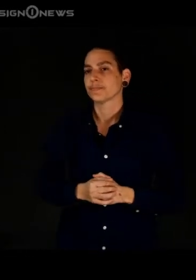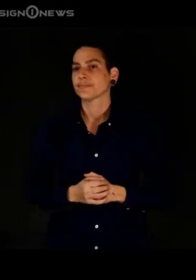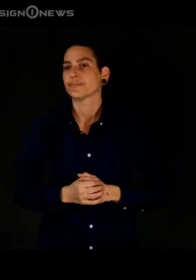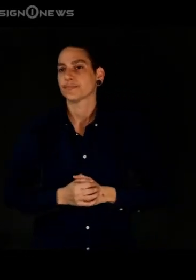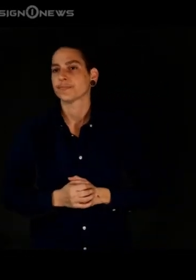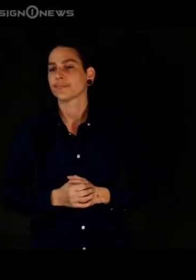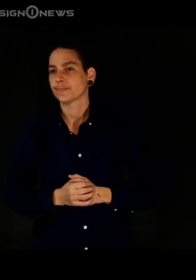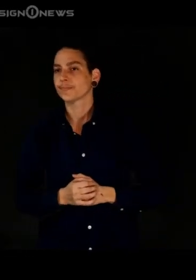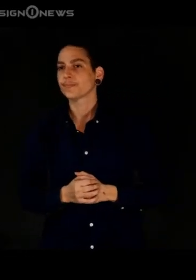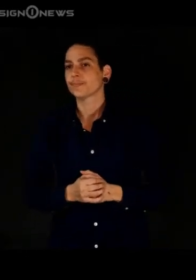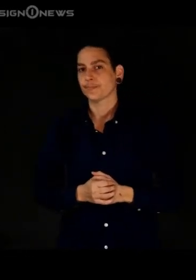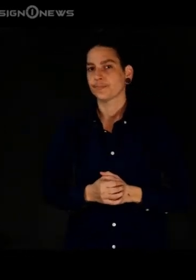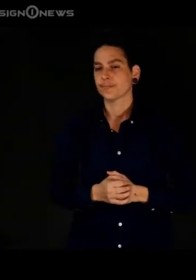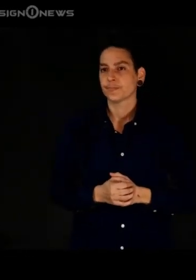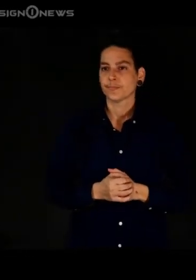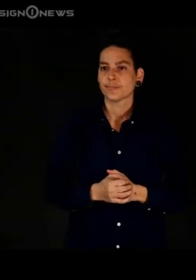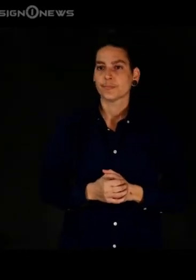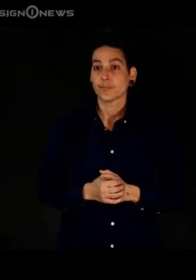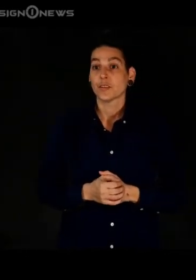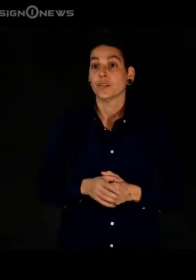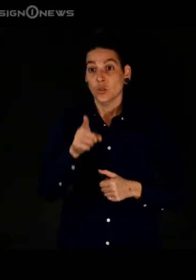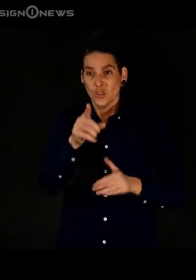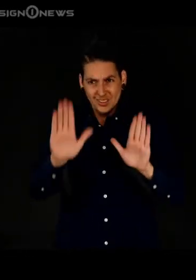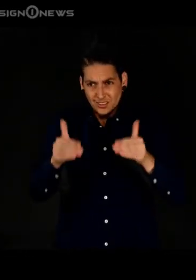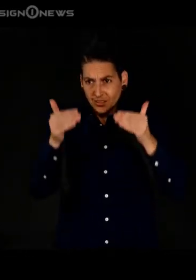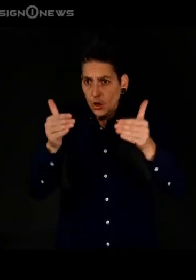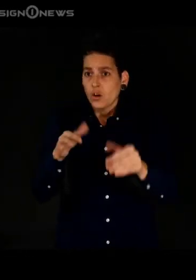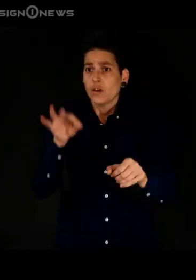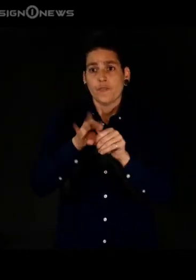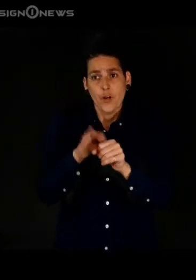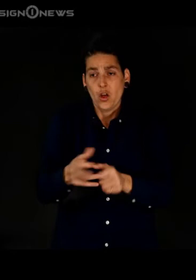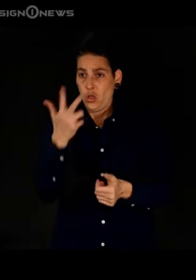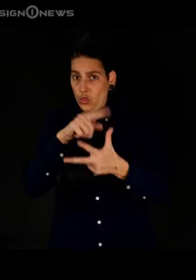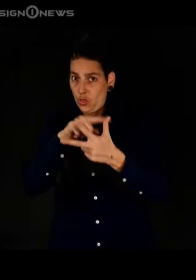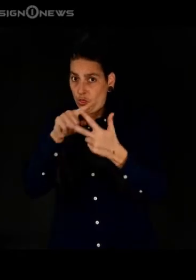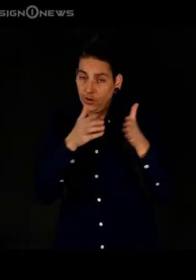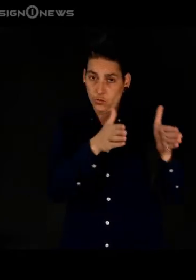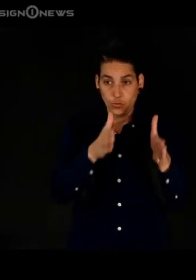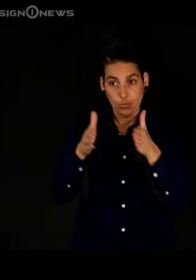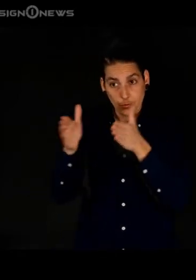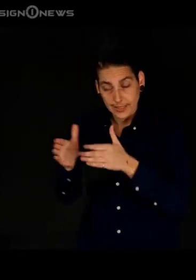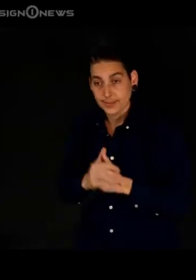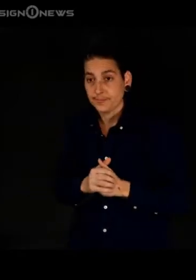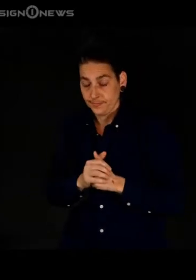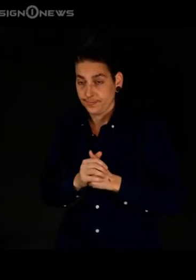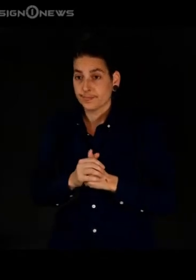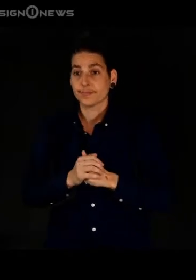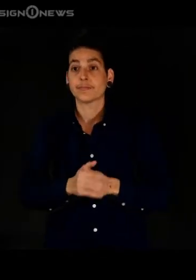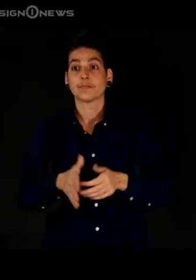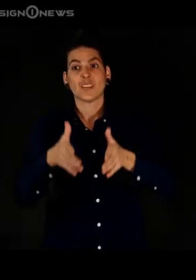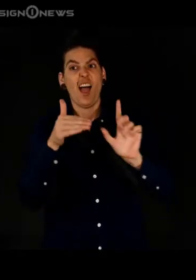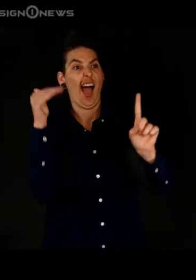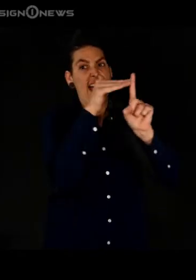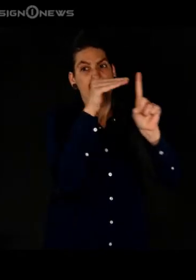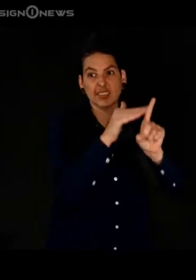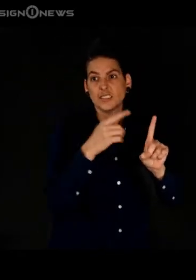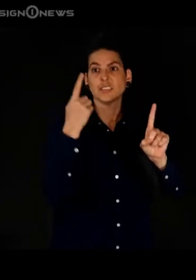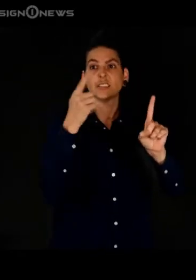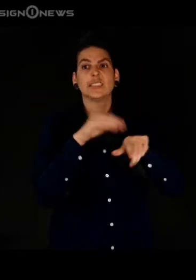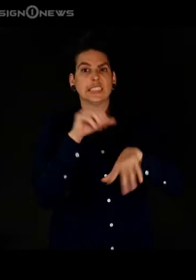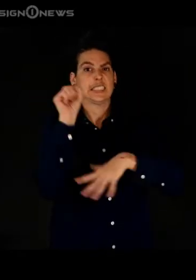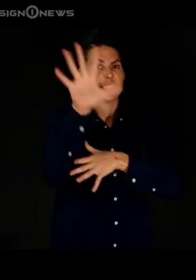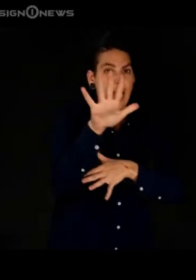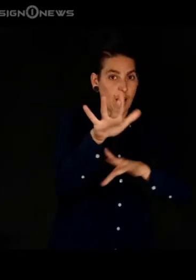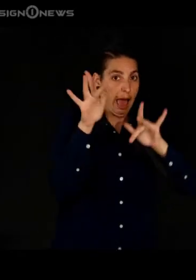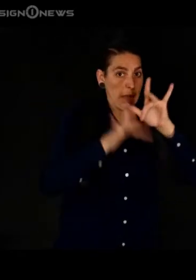2022. There are 3 ways you can vote this year: by asking for and turning